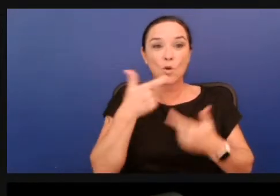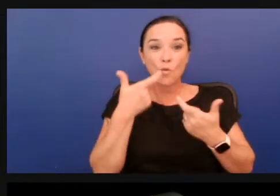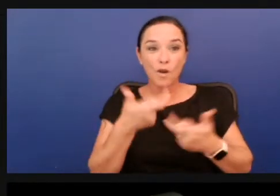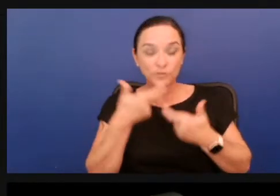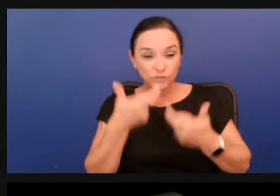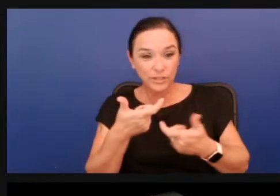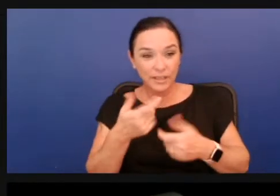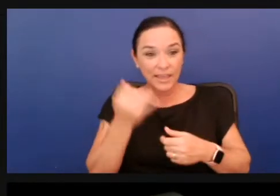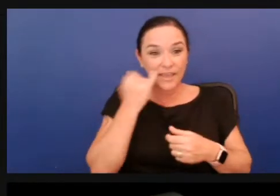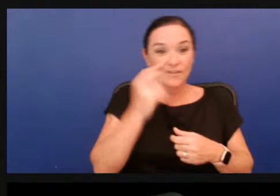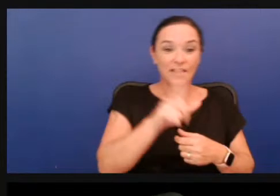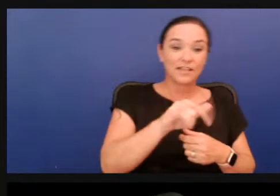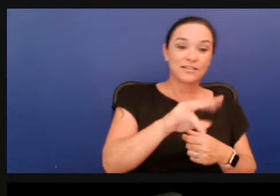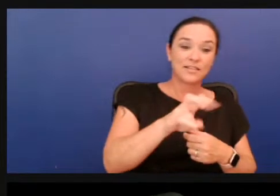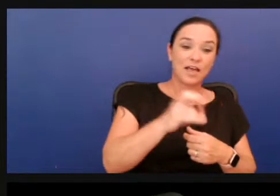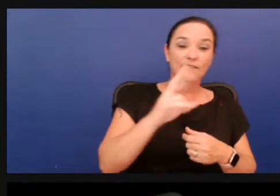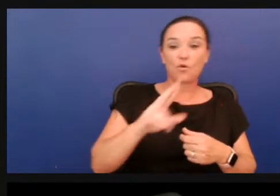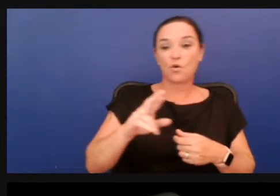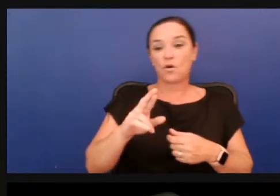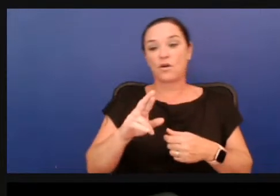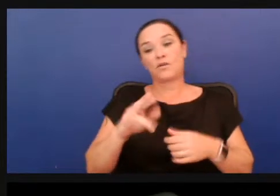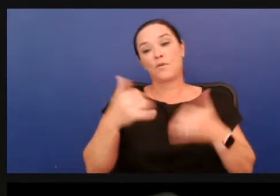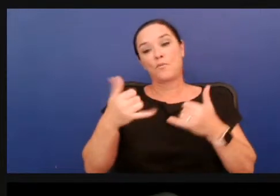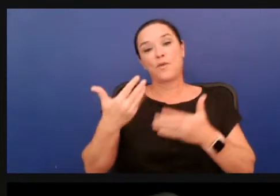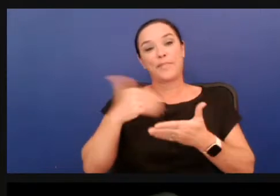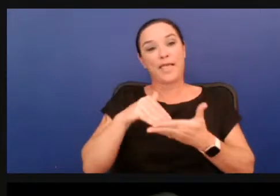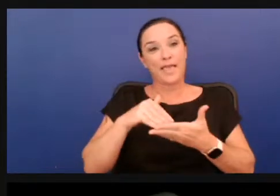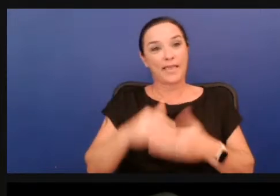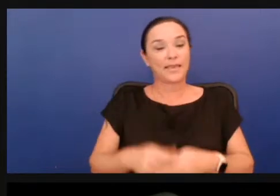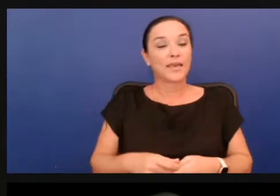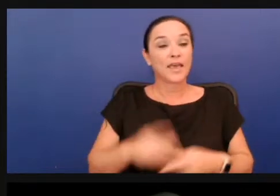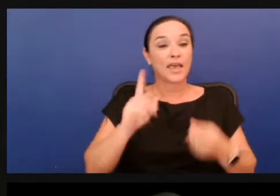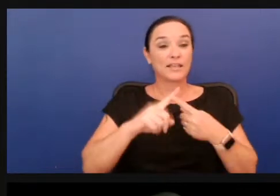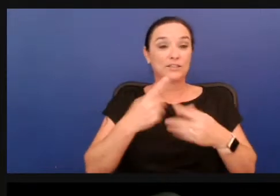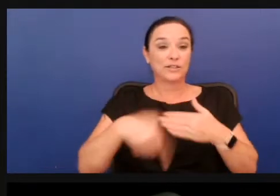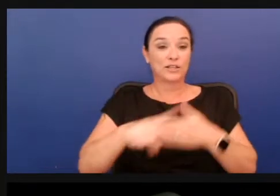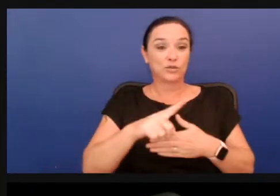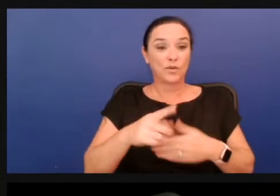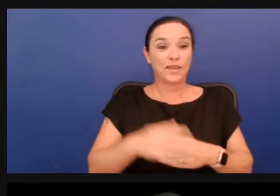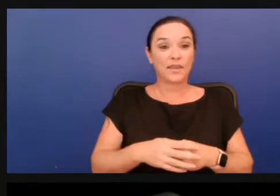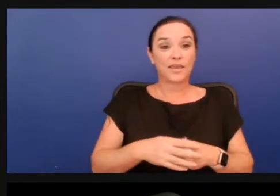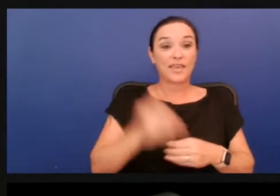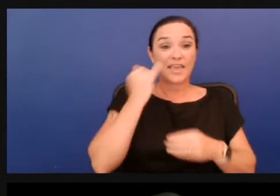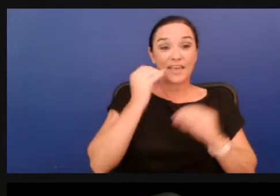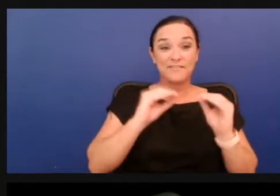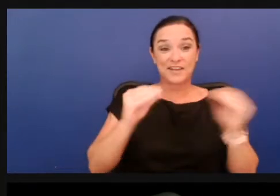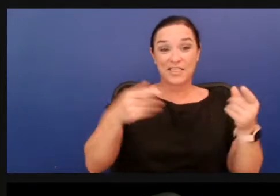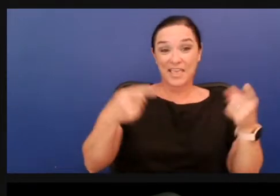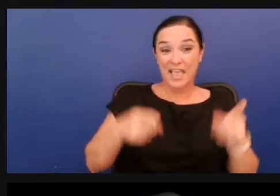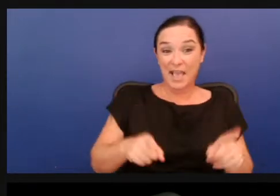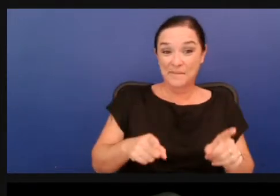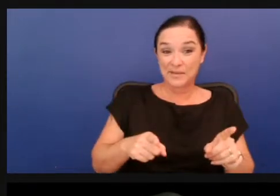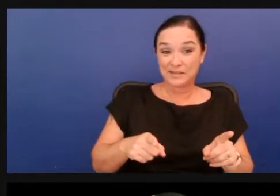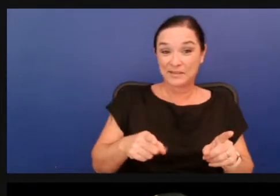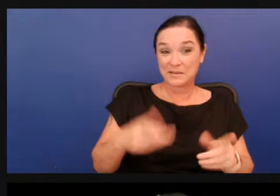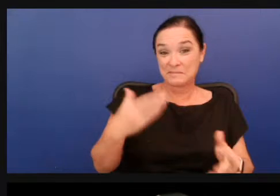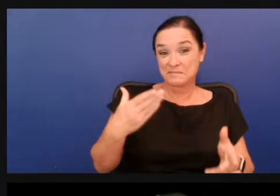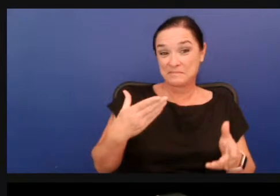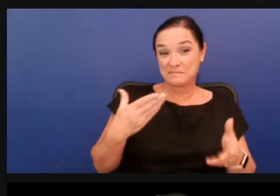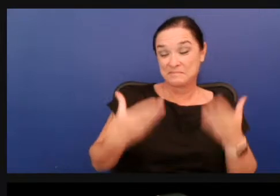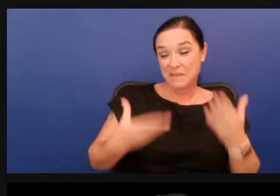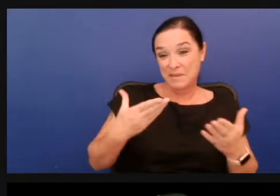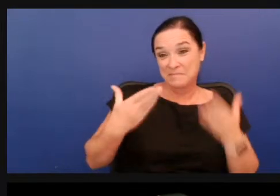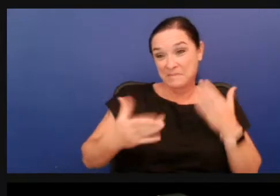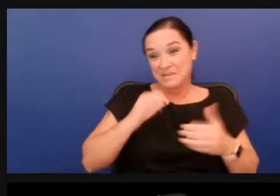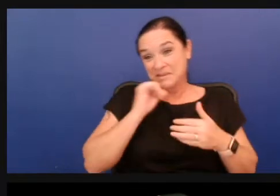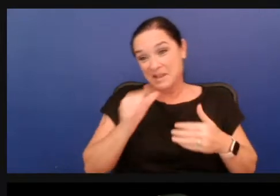us live or on a replay. And until next week, if nothing happens, which, like we said, it could not,